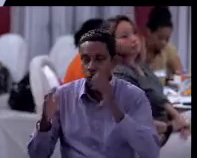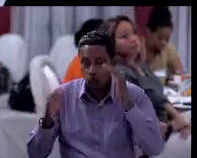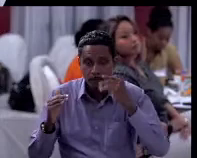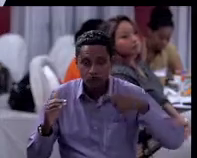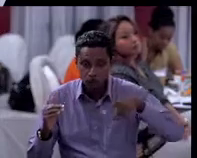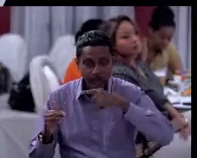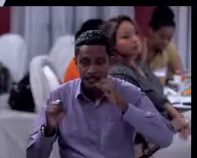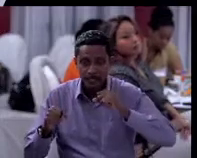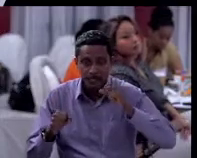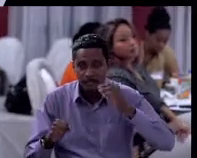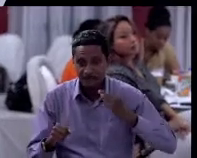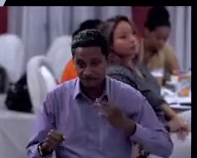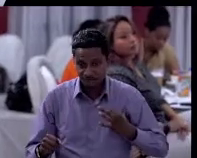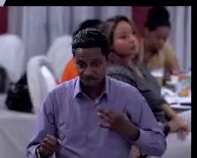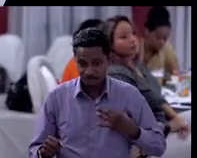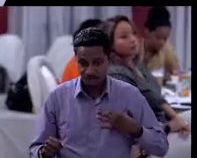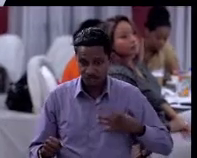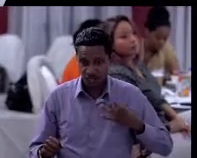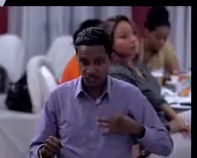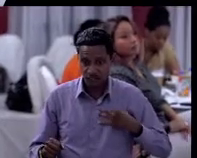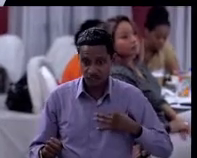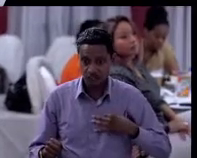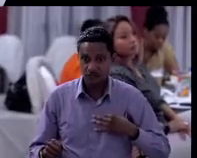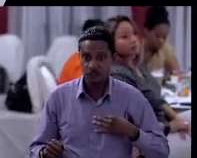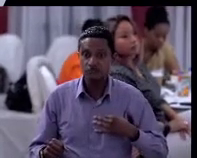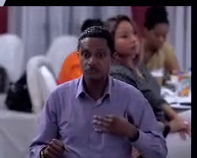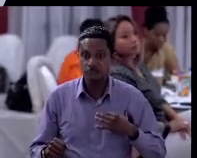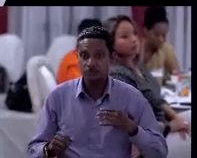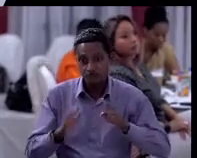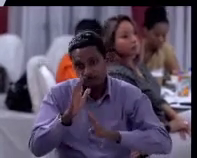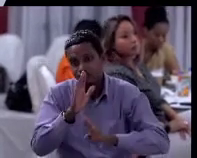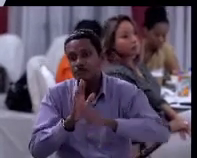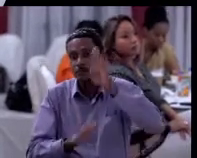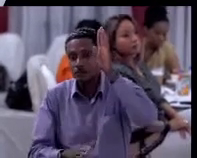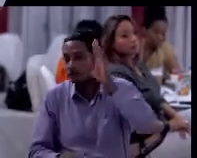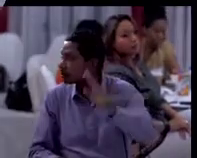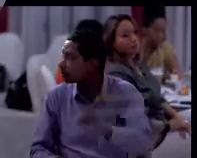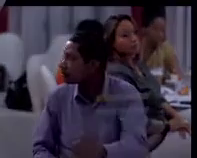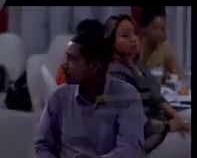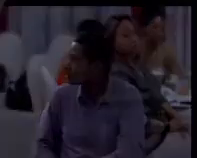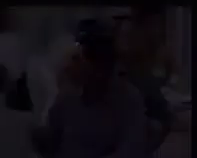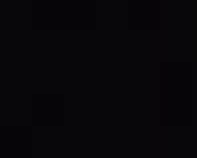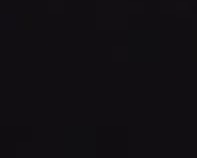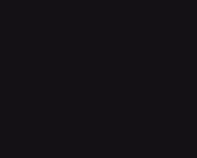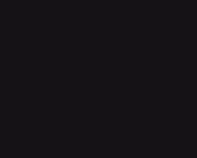fantastic audience and hope that we can really take this fashion industry to where it needs to be.